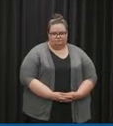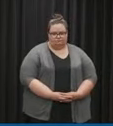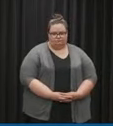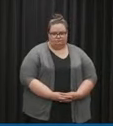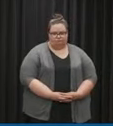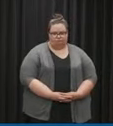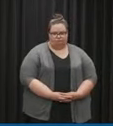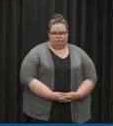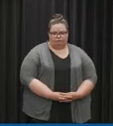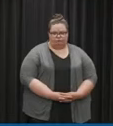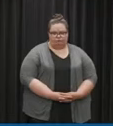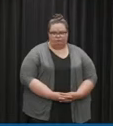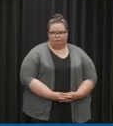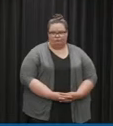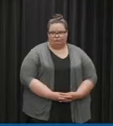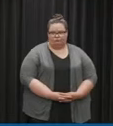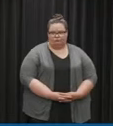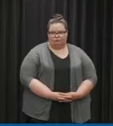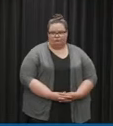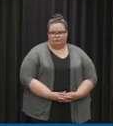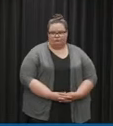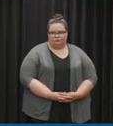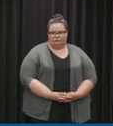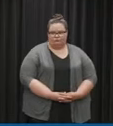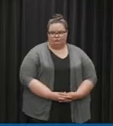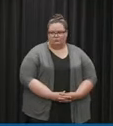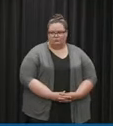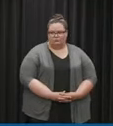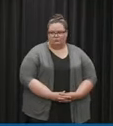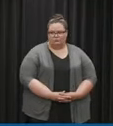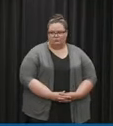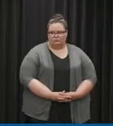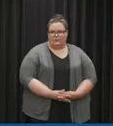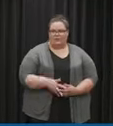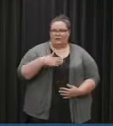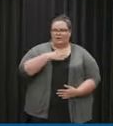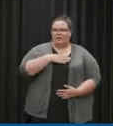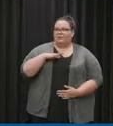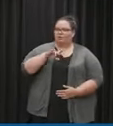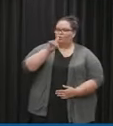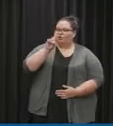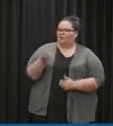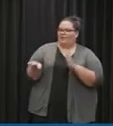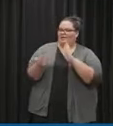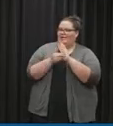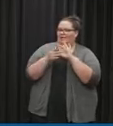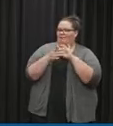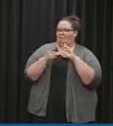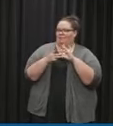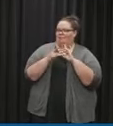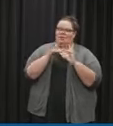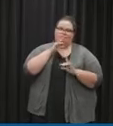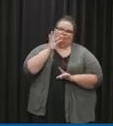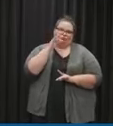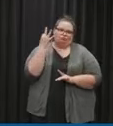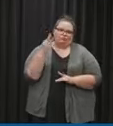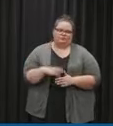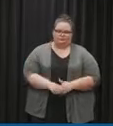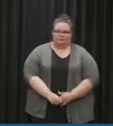your question. Okay, very well. Thank you. Could you please repeat your question, Simon, please?